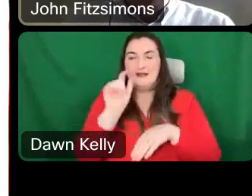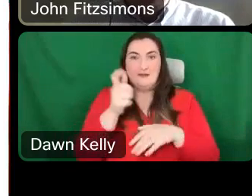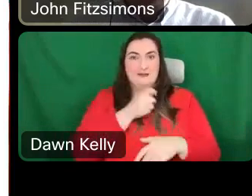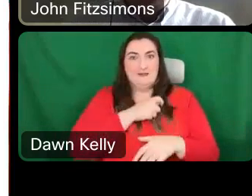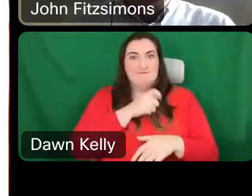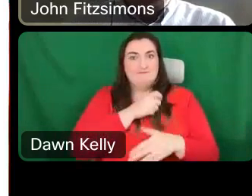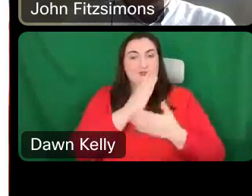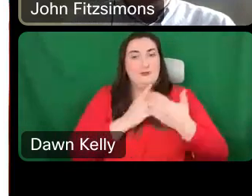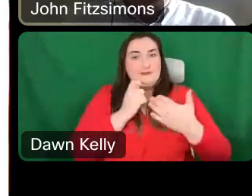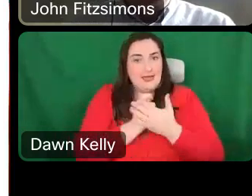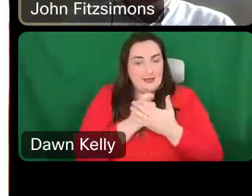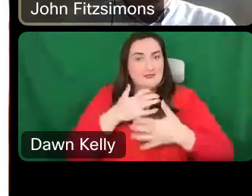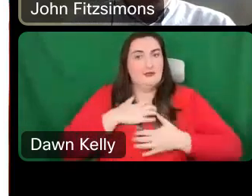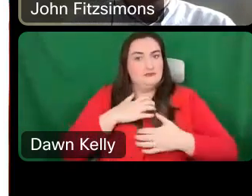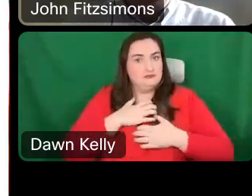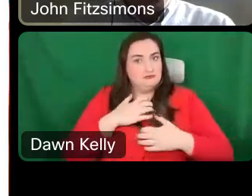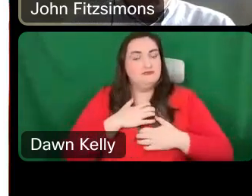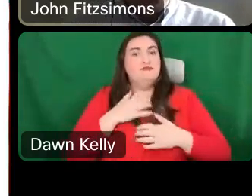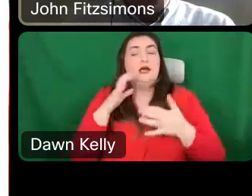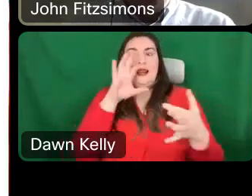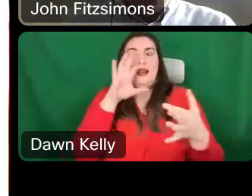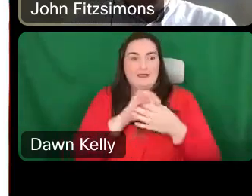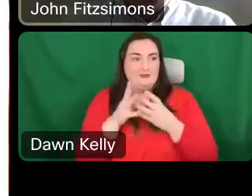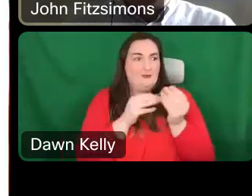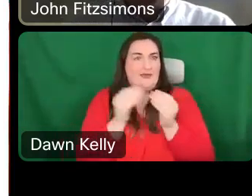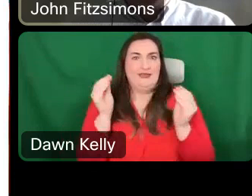along with this, and something new,